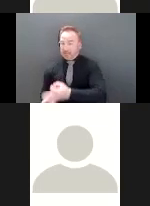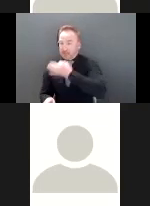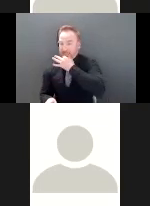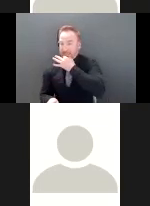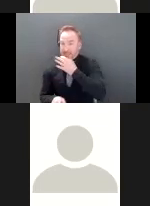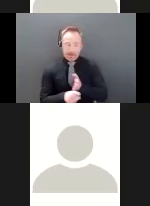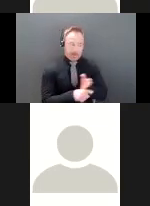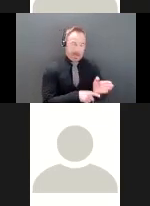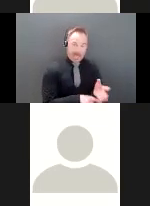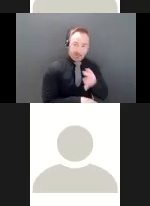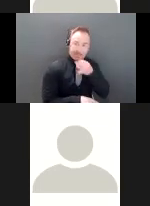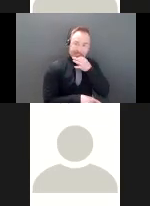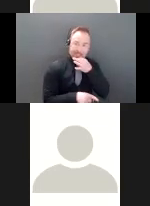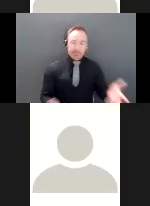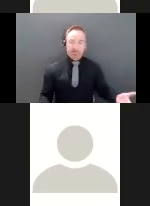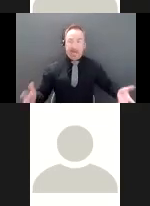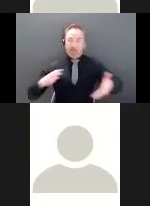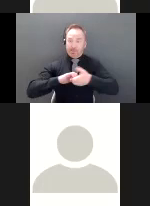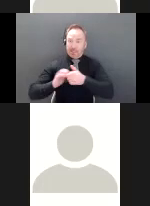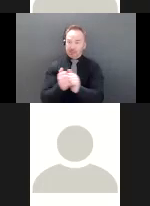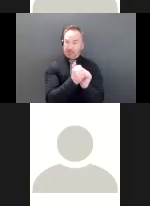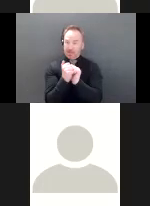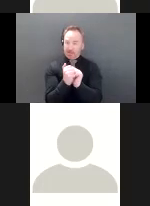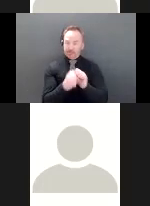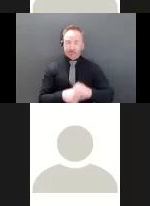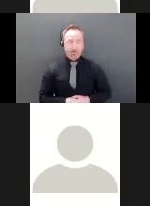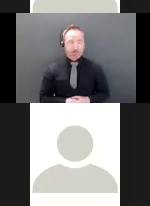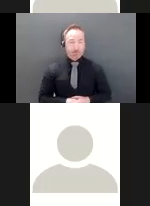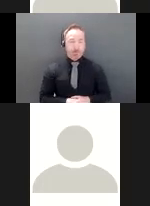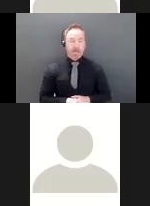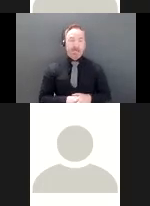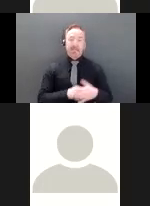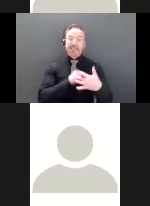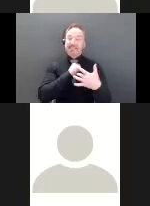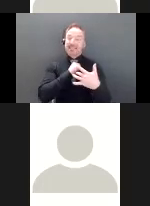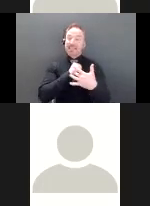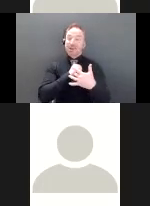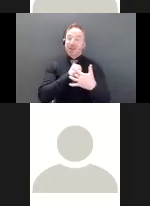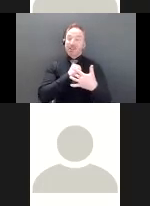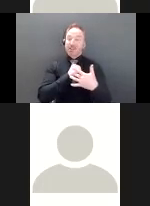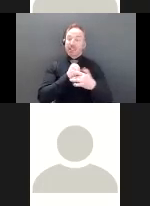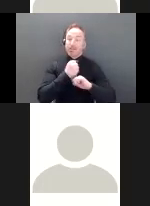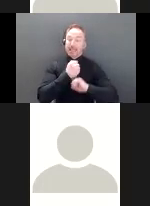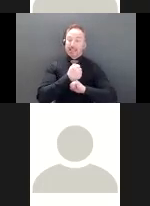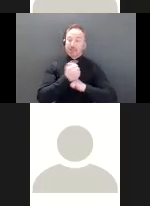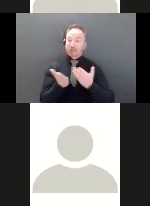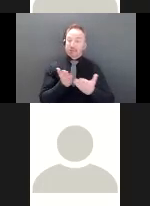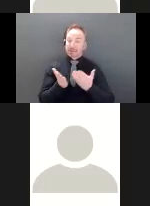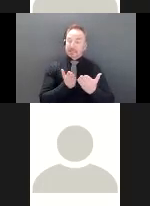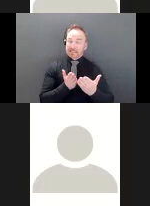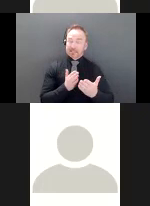other. And capacity around technology-based services. There's often an assumption that older women or